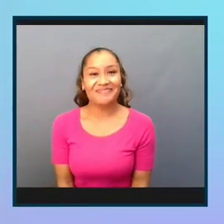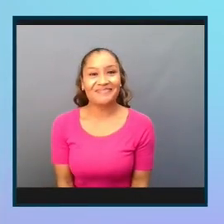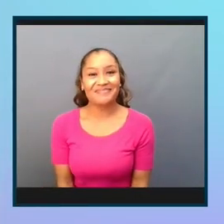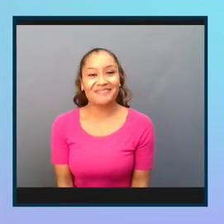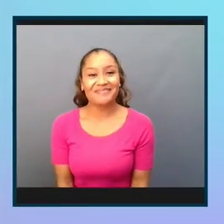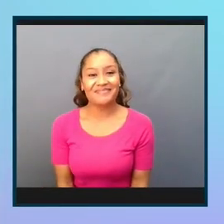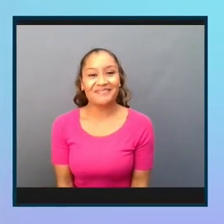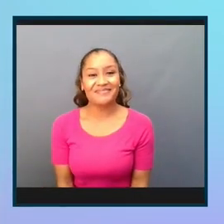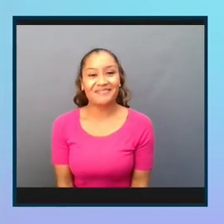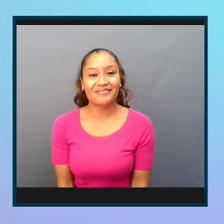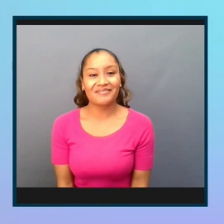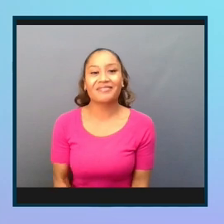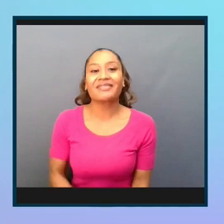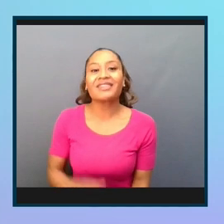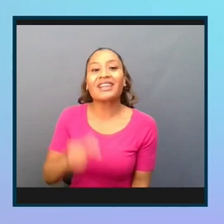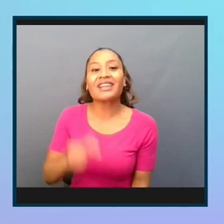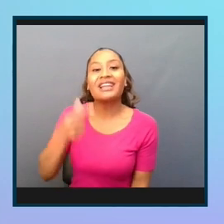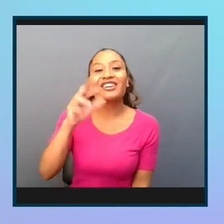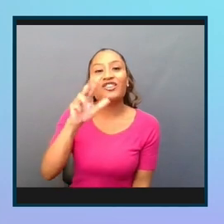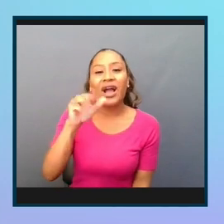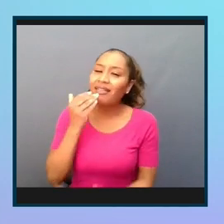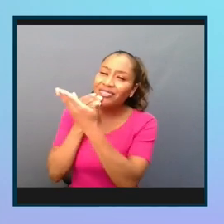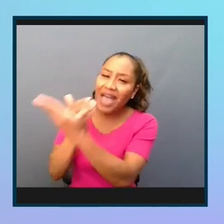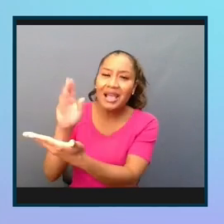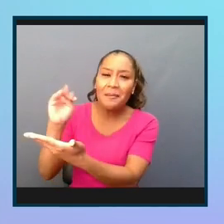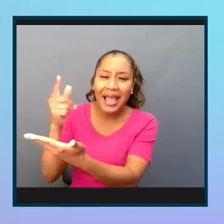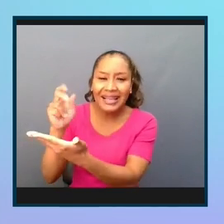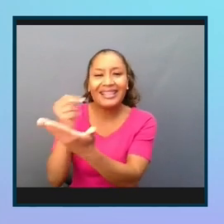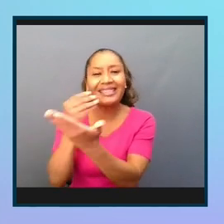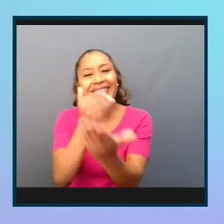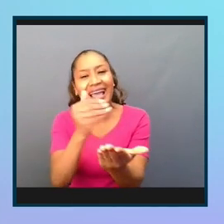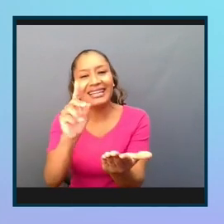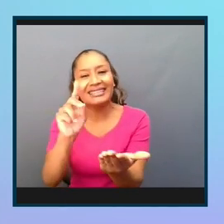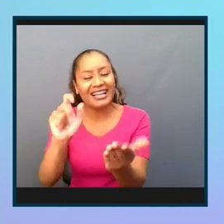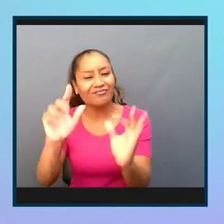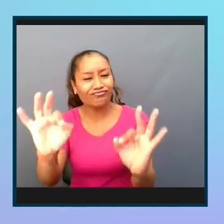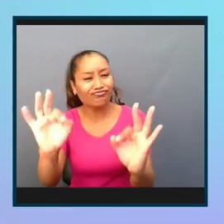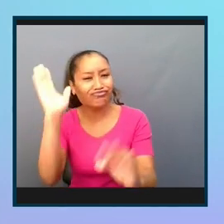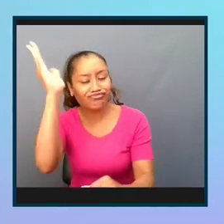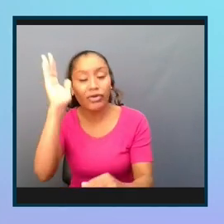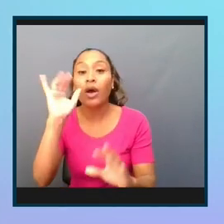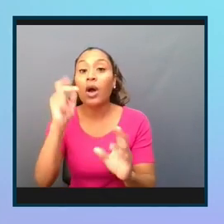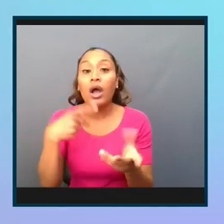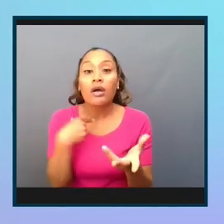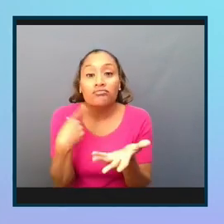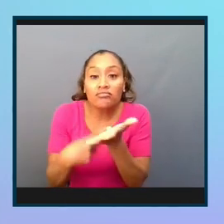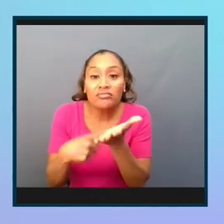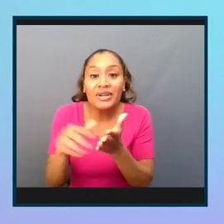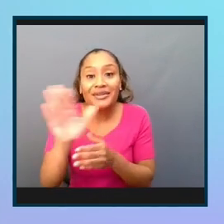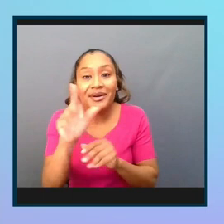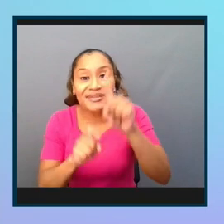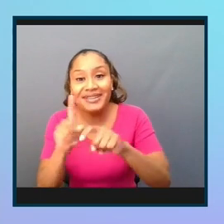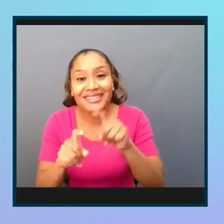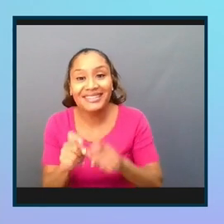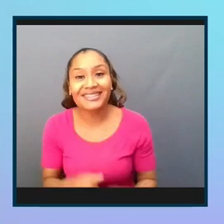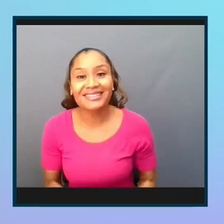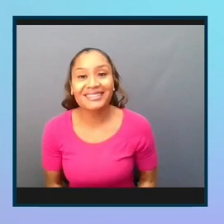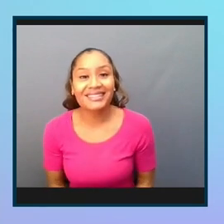Great. Thank you, Meghan. Thank you, Daniel. Excellent presentation. Let's get into some of your questions.